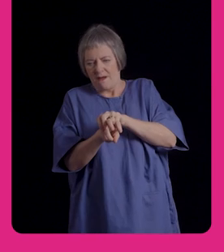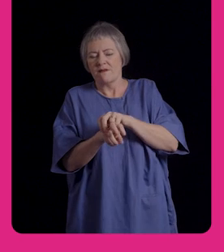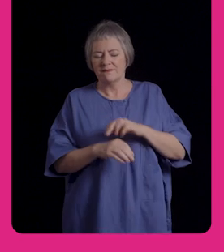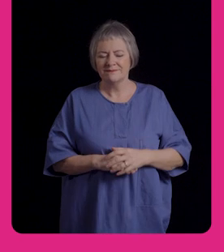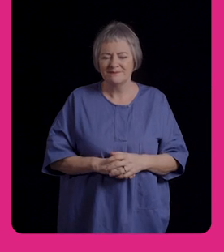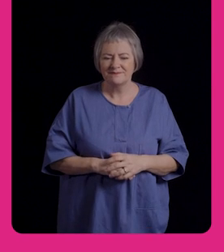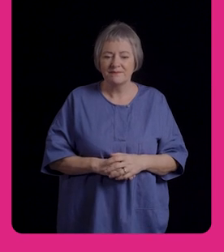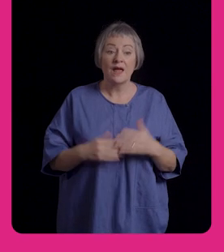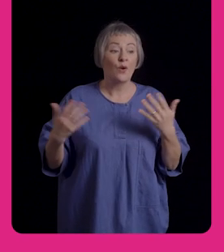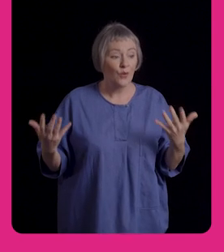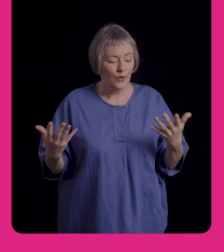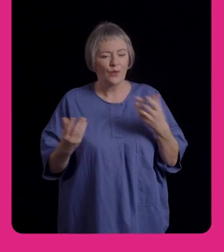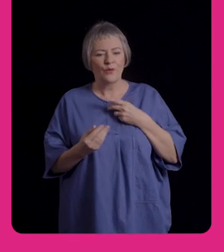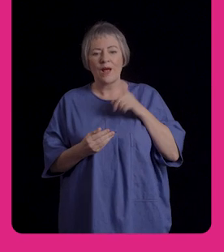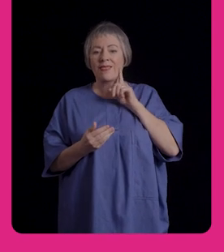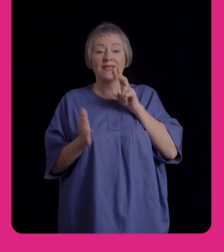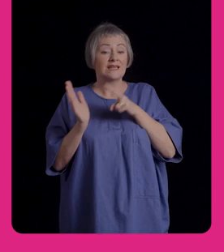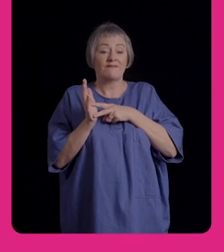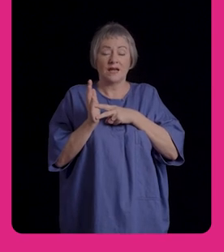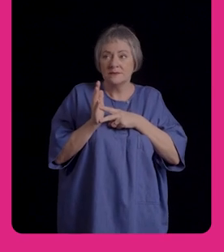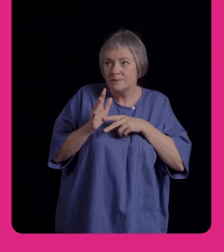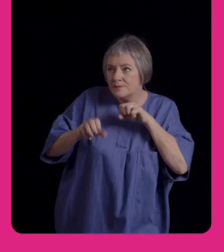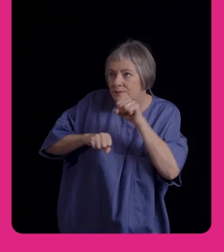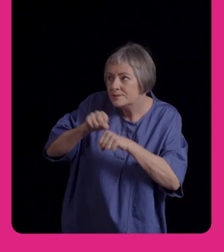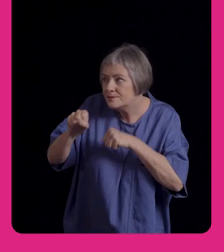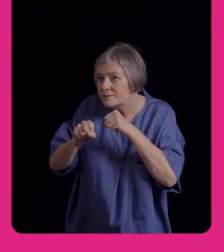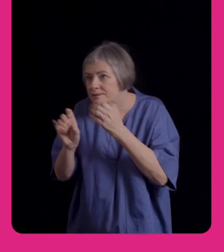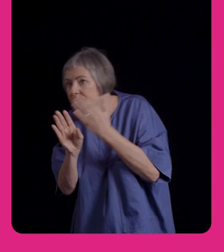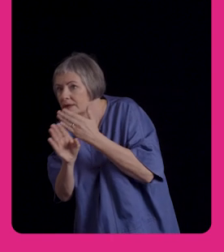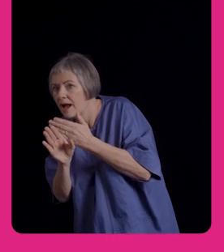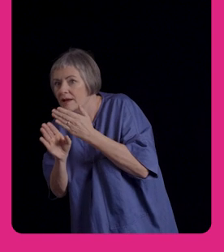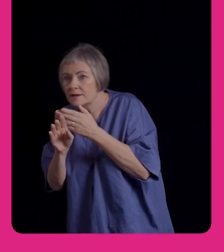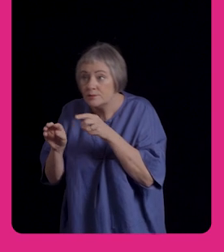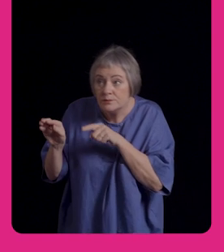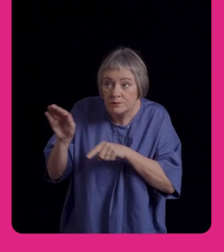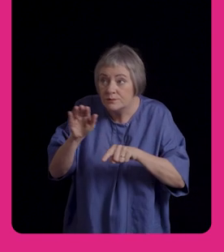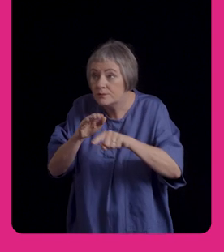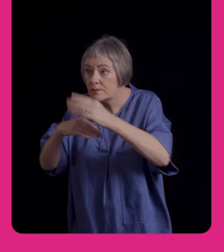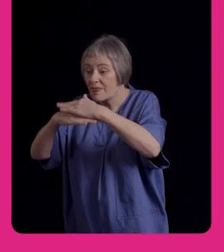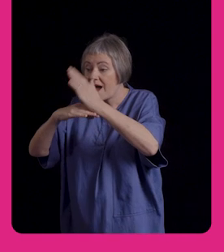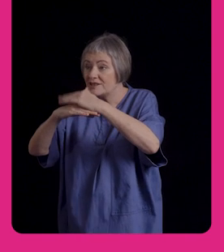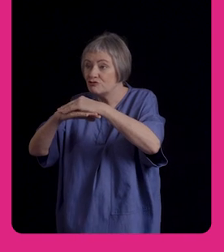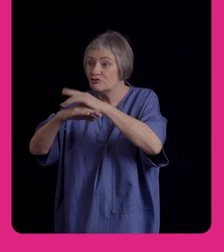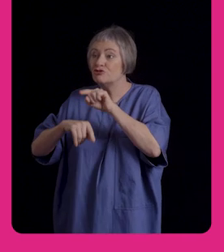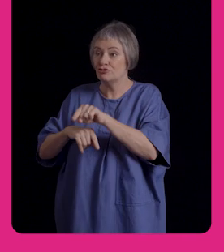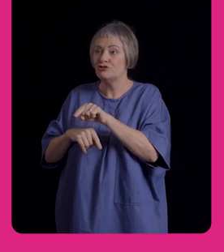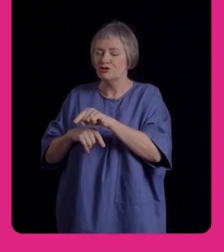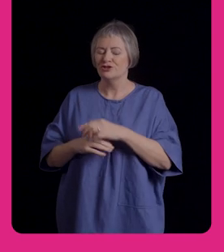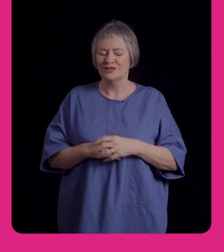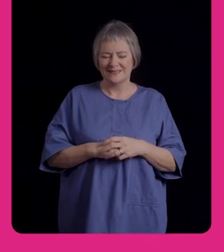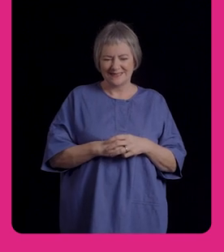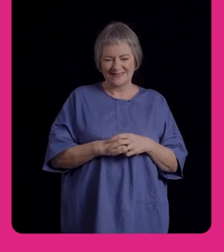Cool. So is that Lady Vex is like sneaking onto the deck, like hiding behind things, making her way towards the hatch right away.